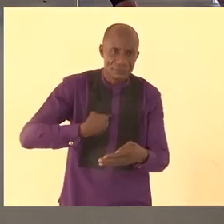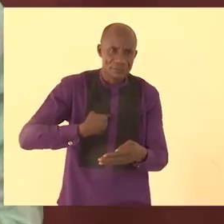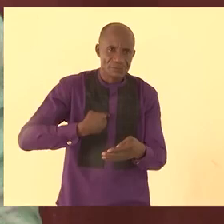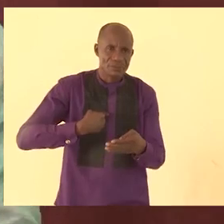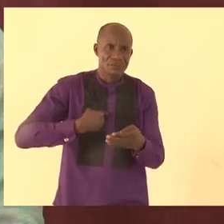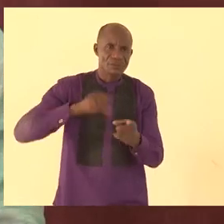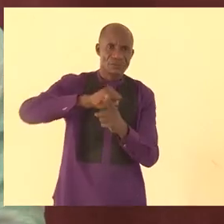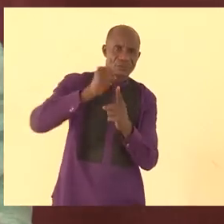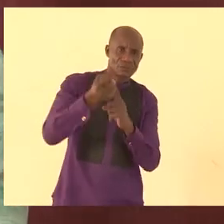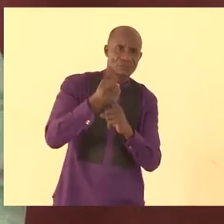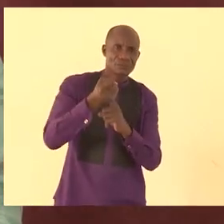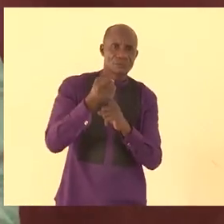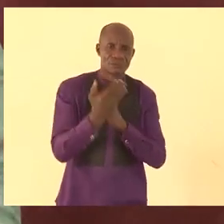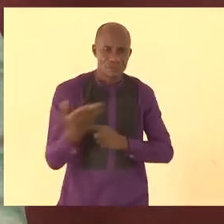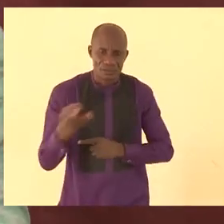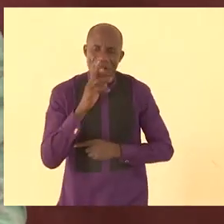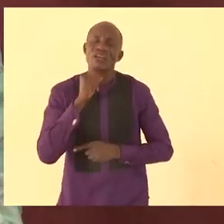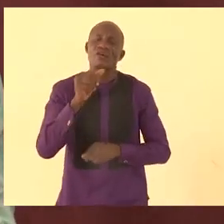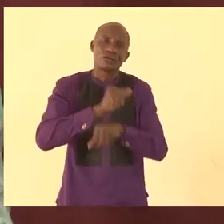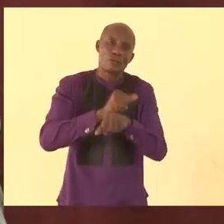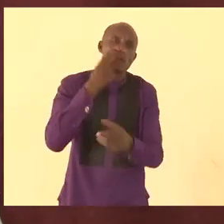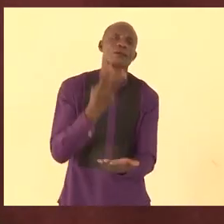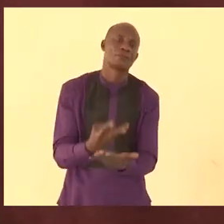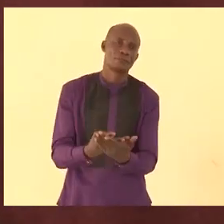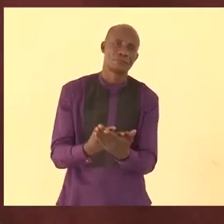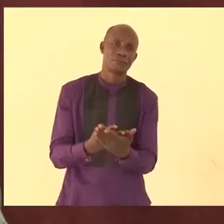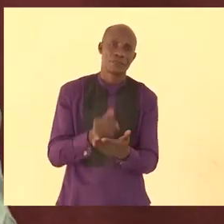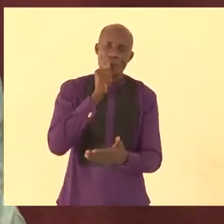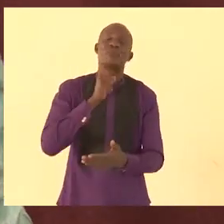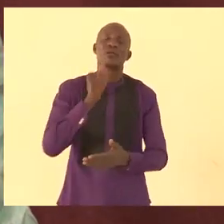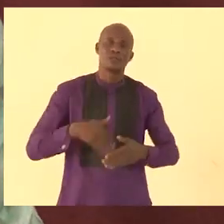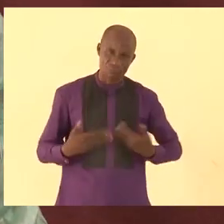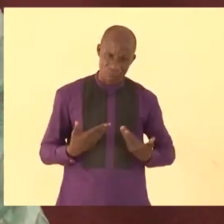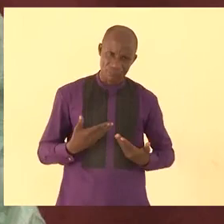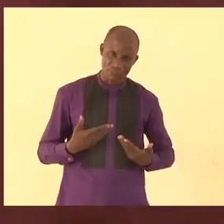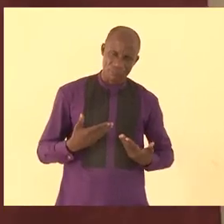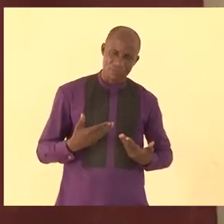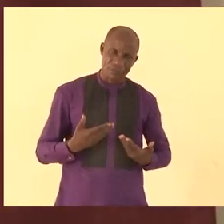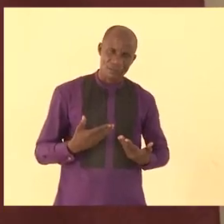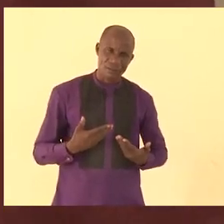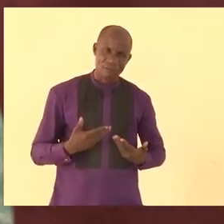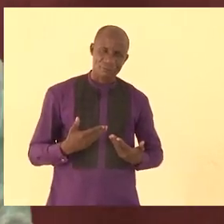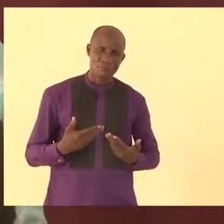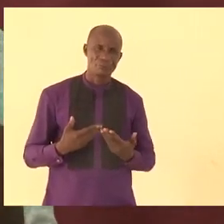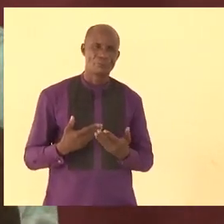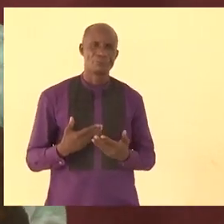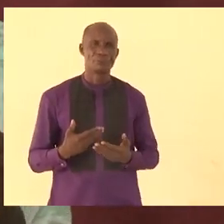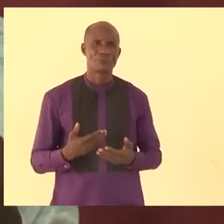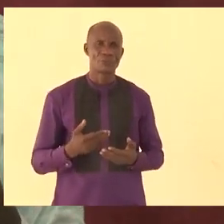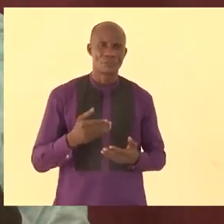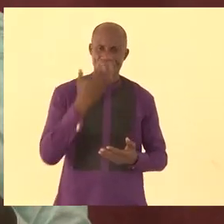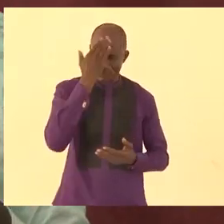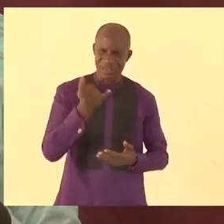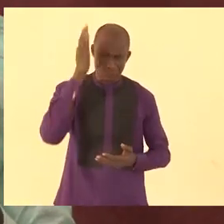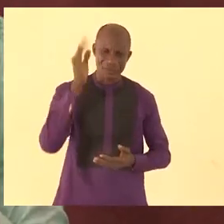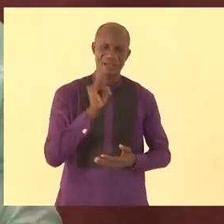where things not working well or things when I'm not happy. And I was like, why would I have to